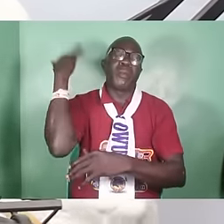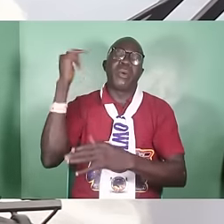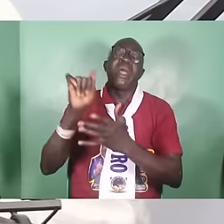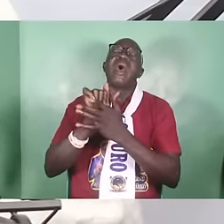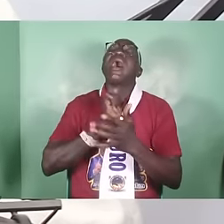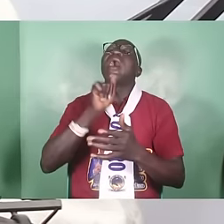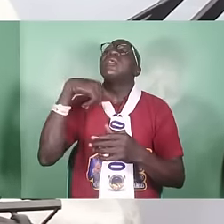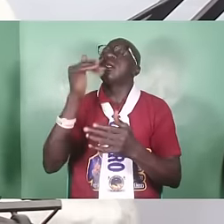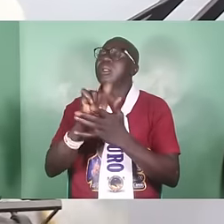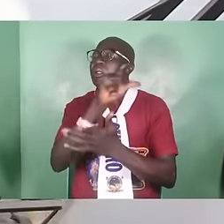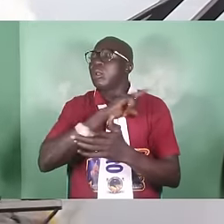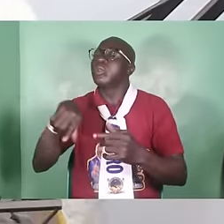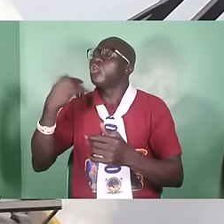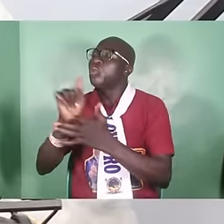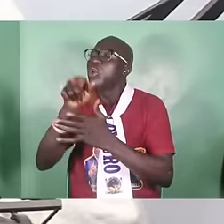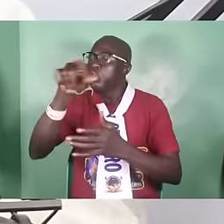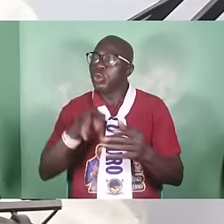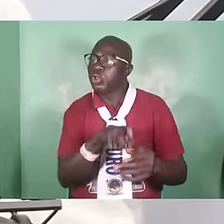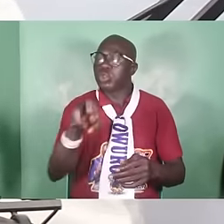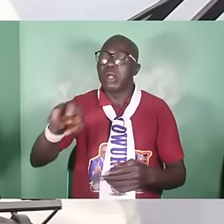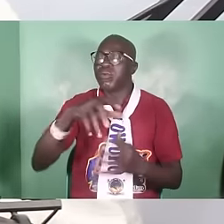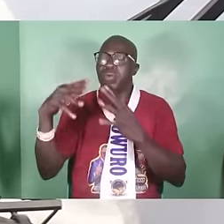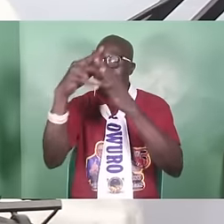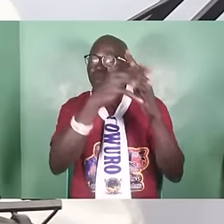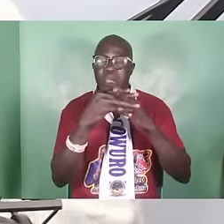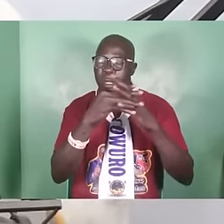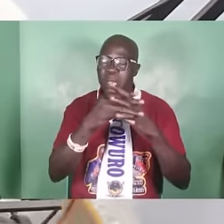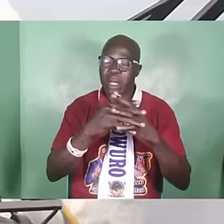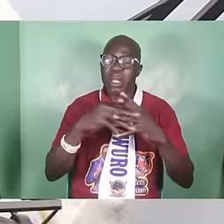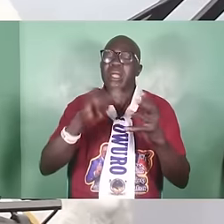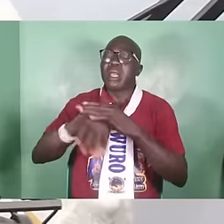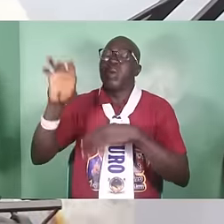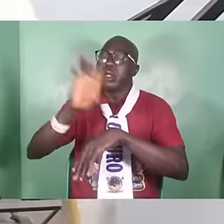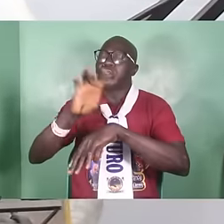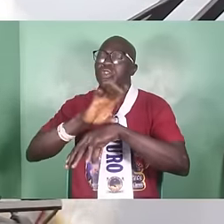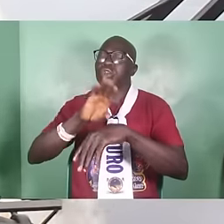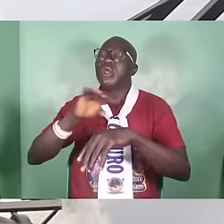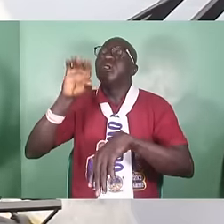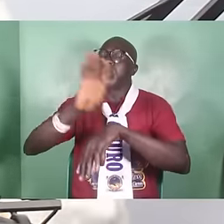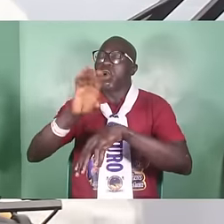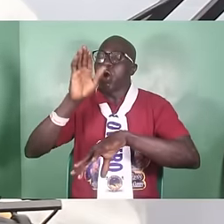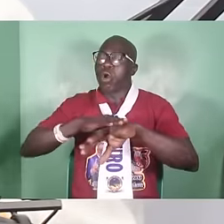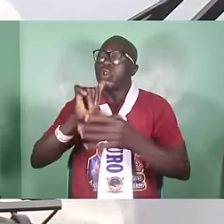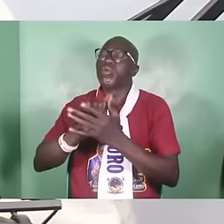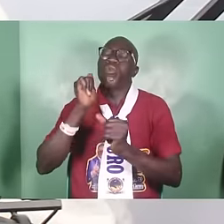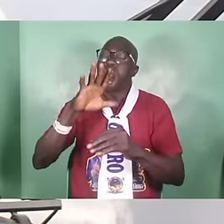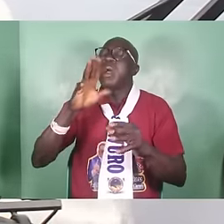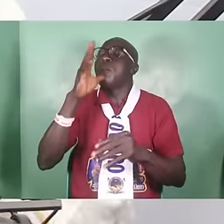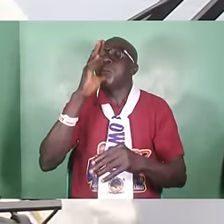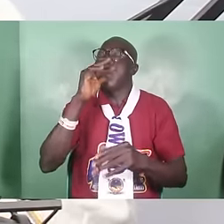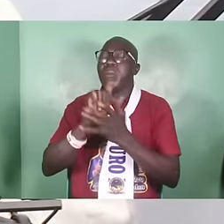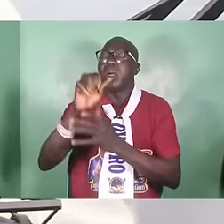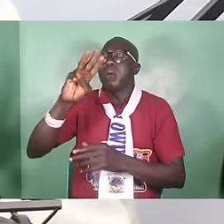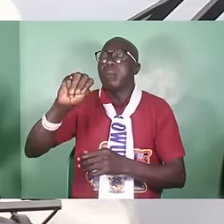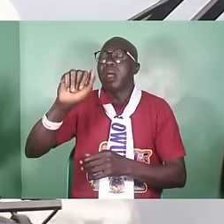lo aso mi pe mama. They not told me woman. America. They traveled abroad. Church mama go mo eni mama Maduguri. They called that woman mama Maduguri.